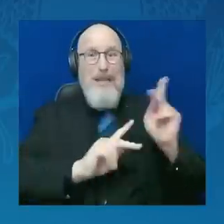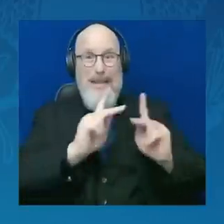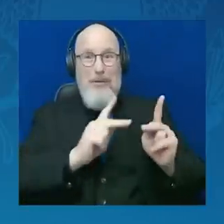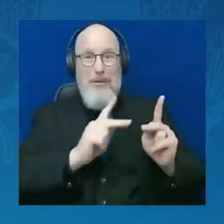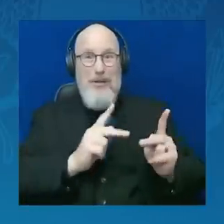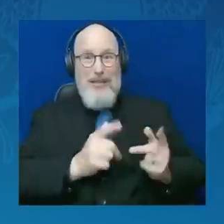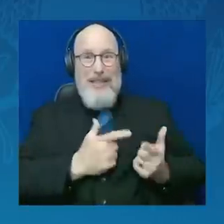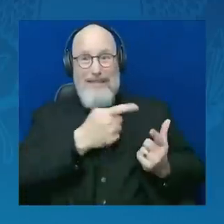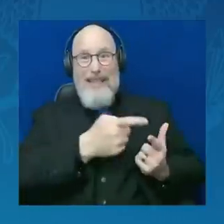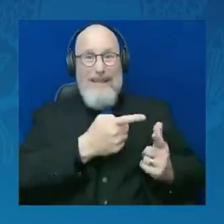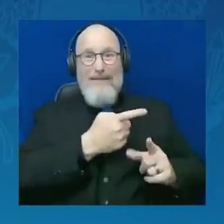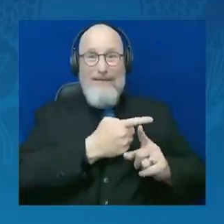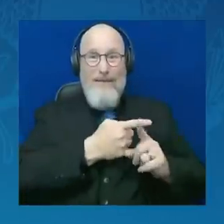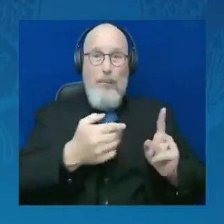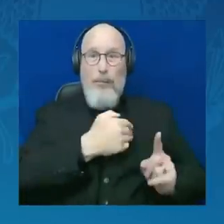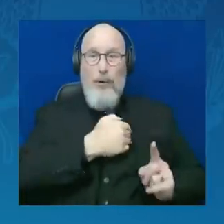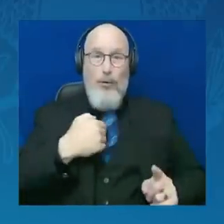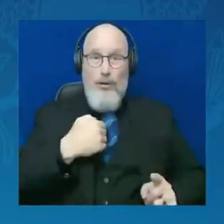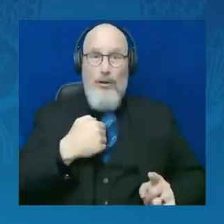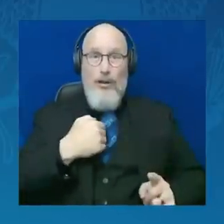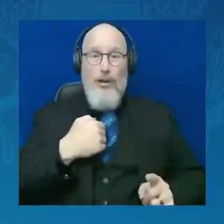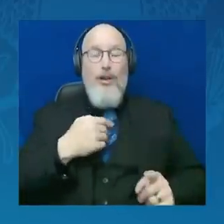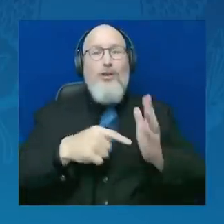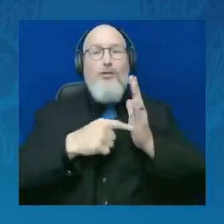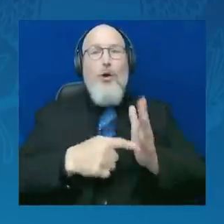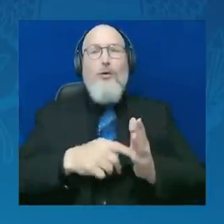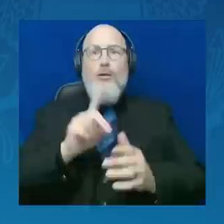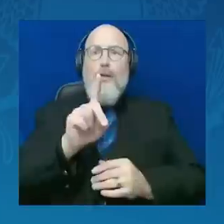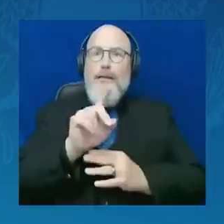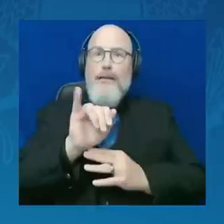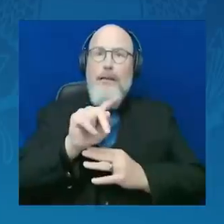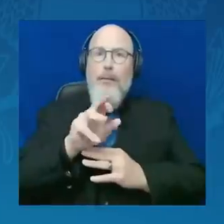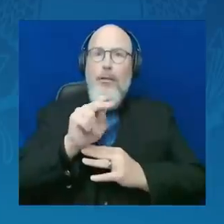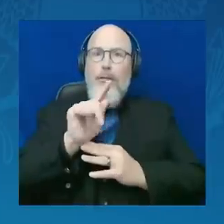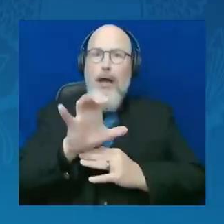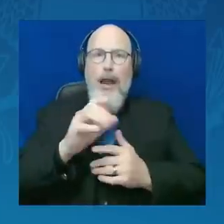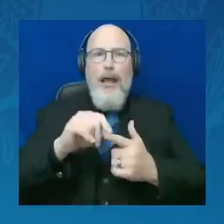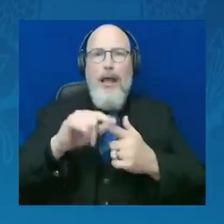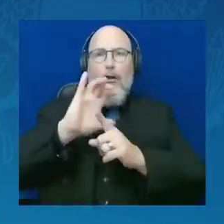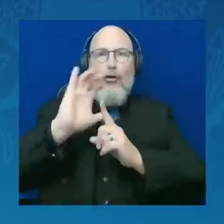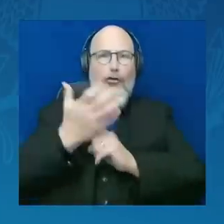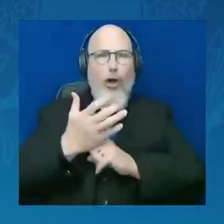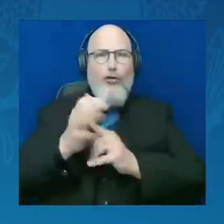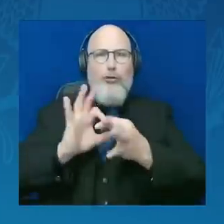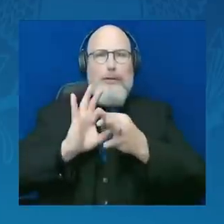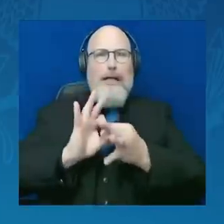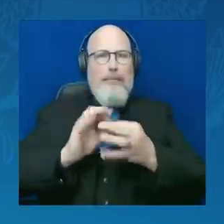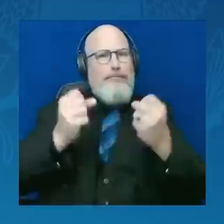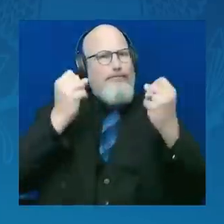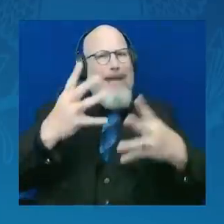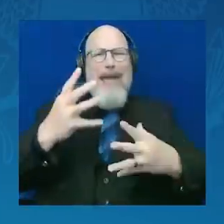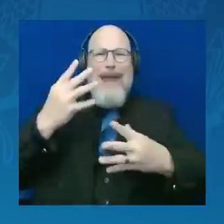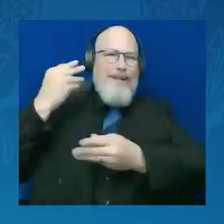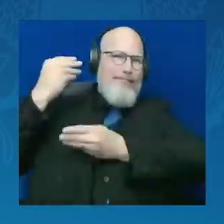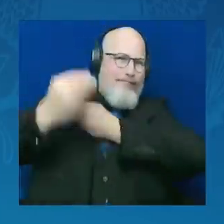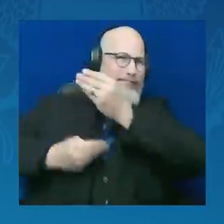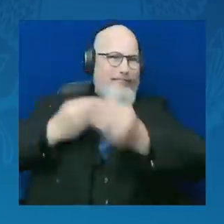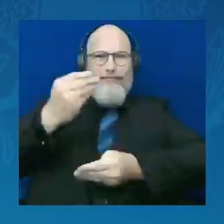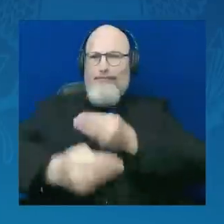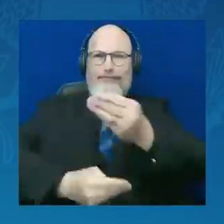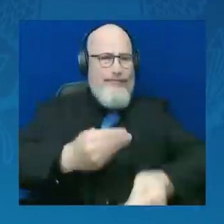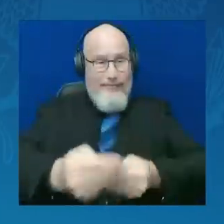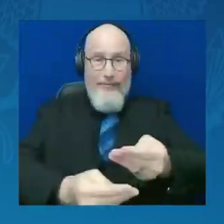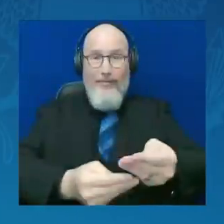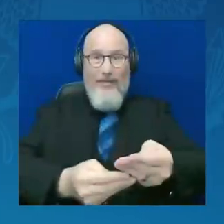cultural relationships that span generations. And so through all of that, and in the spirit of those relationships and our